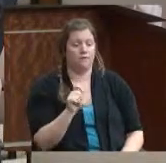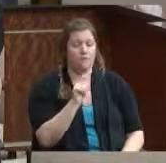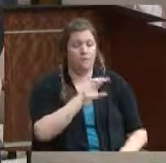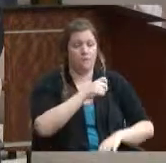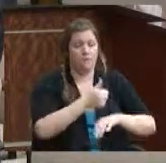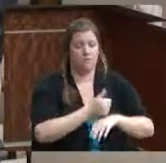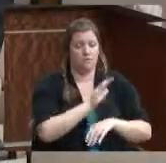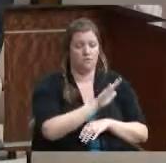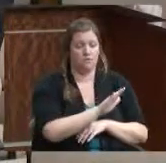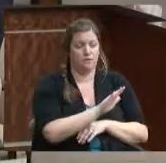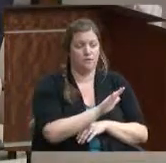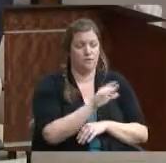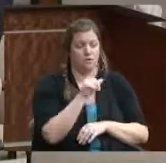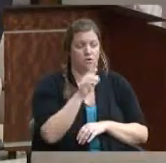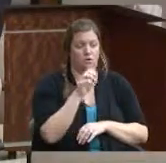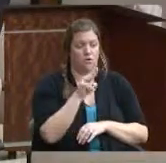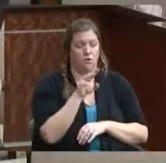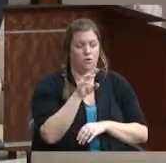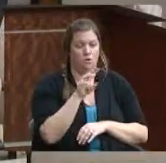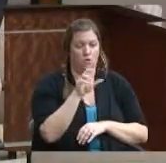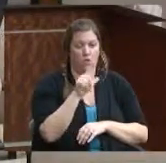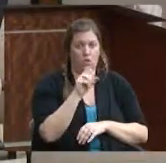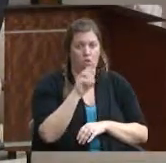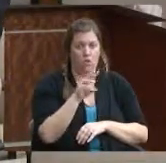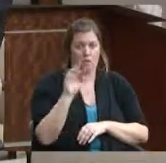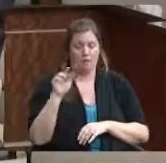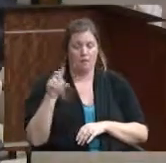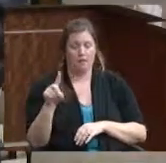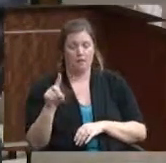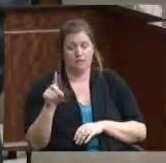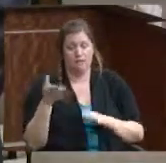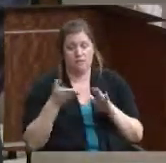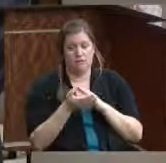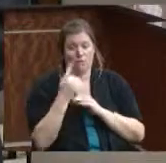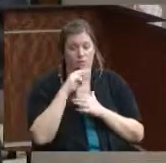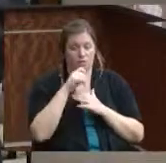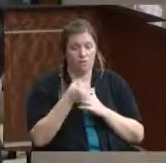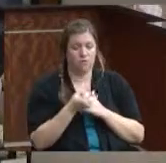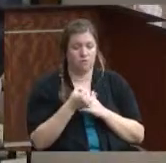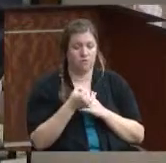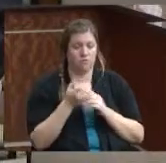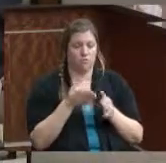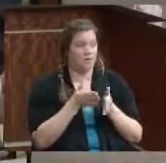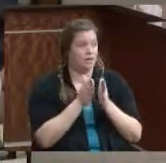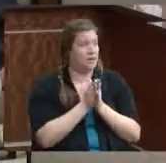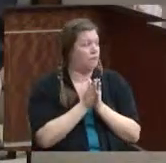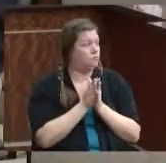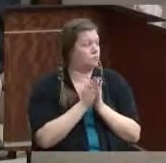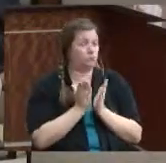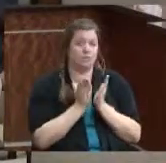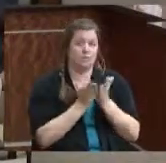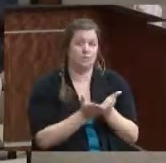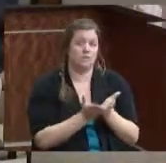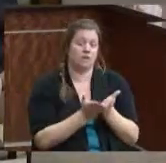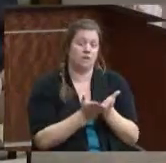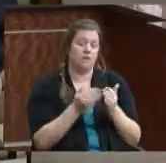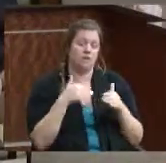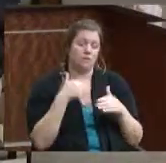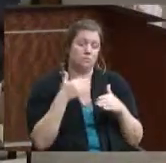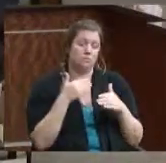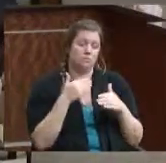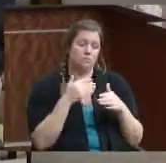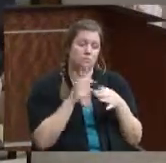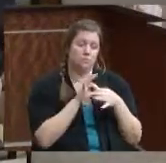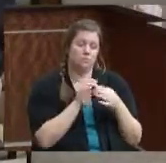on their low bid that they submitted for this project, we are recommending that we go with